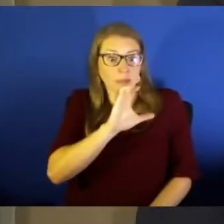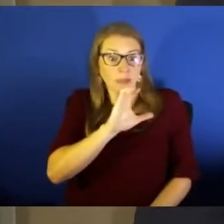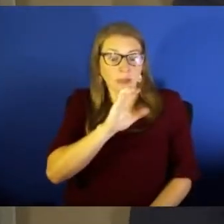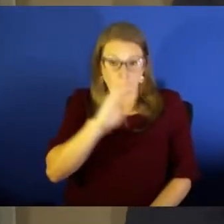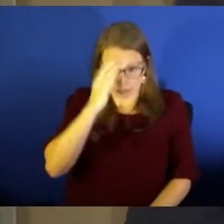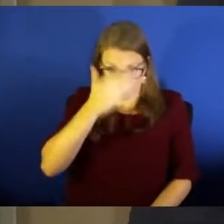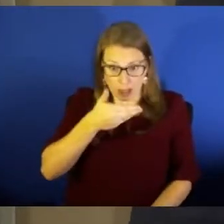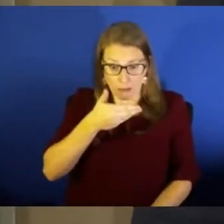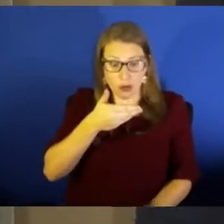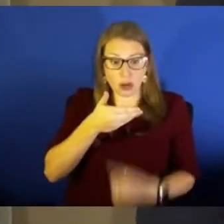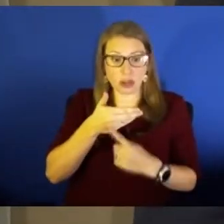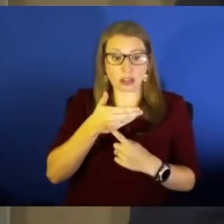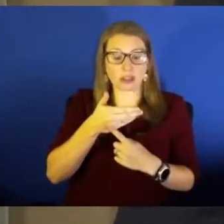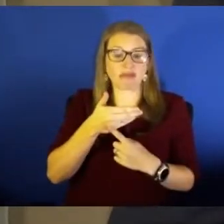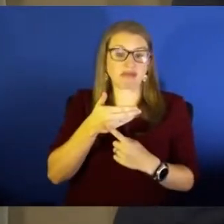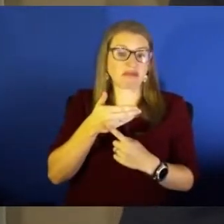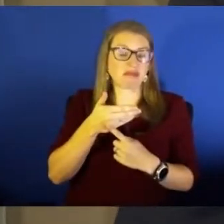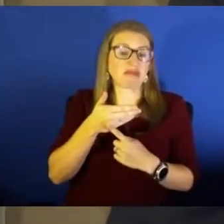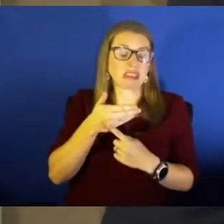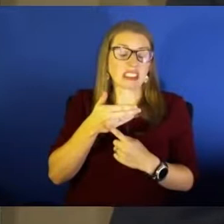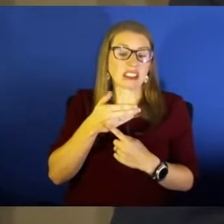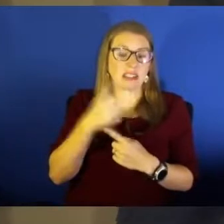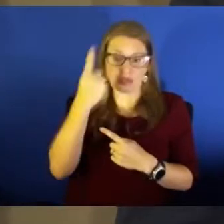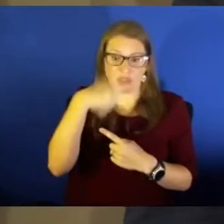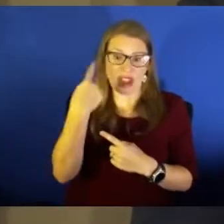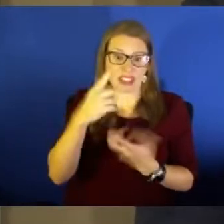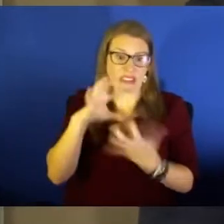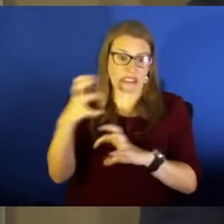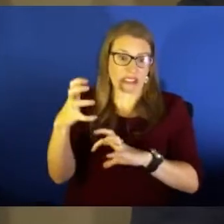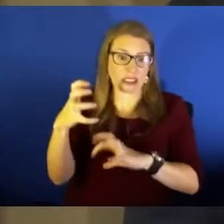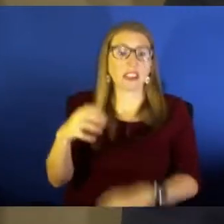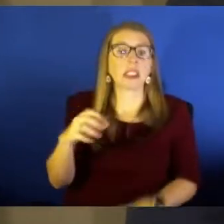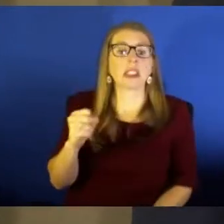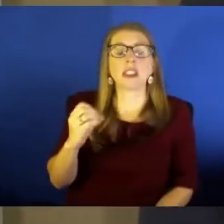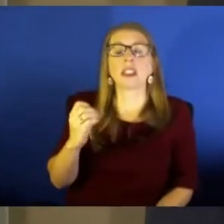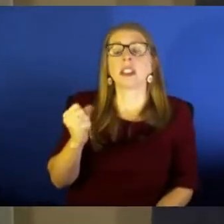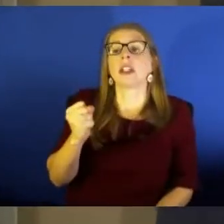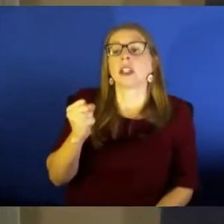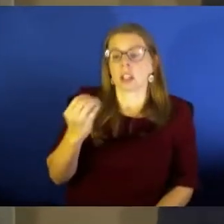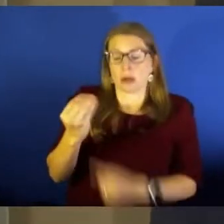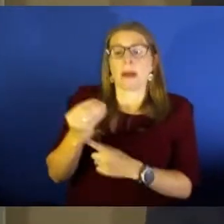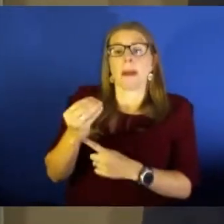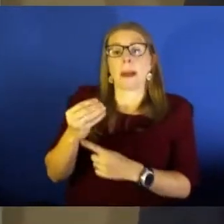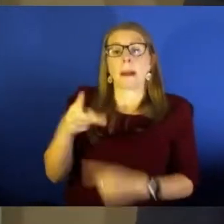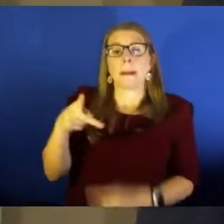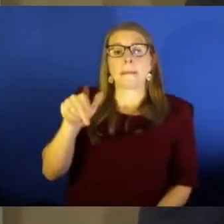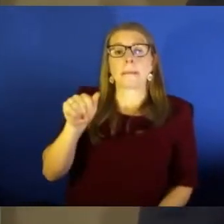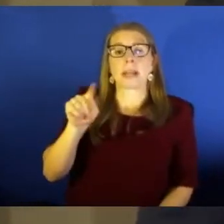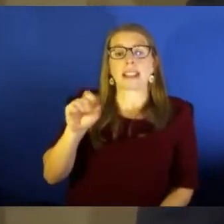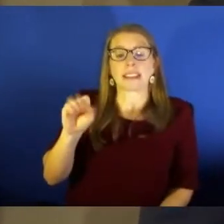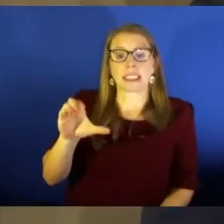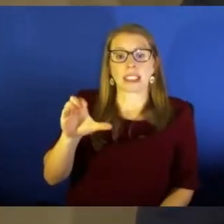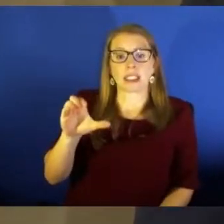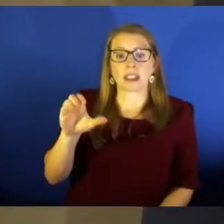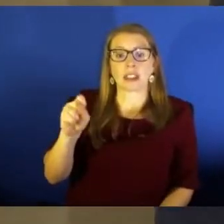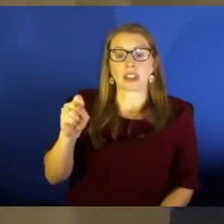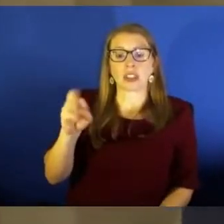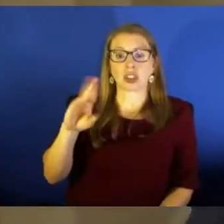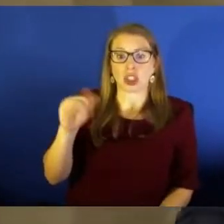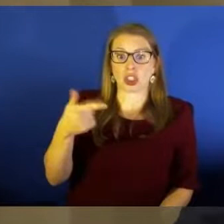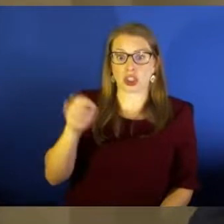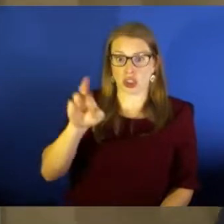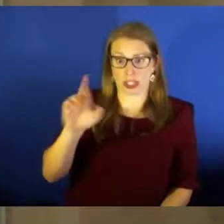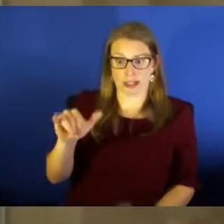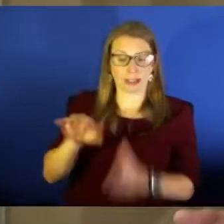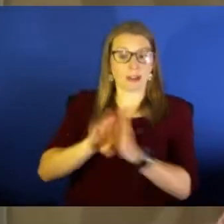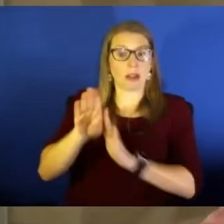disfigured faces. So plastic surgery then was developed as a result of the war. Something that we really just don't think about today, do right. we?